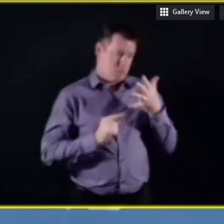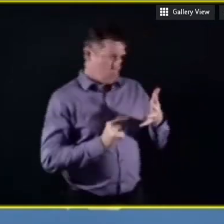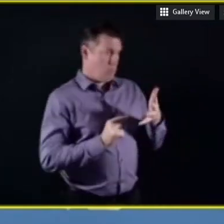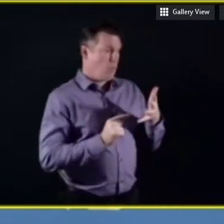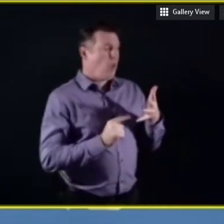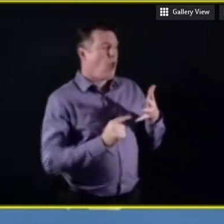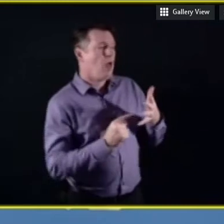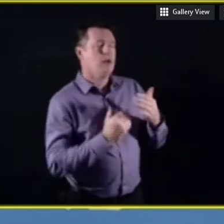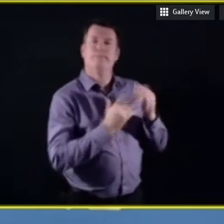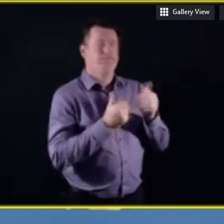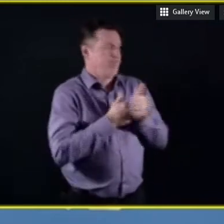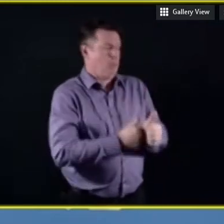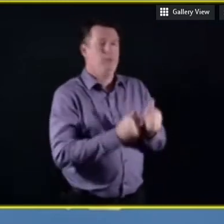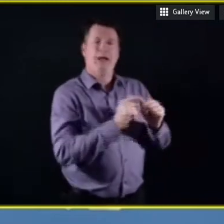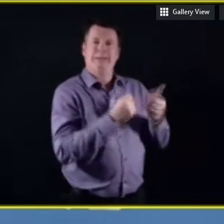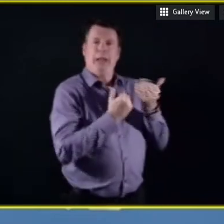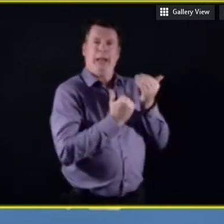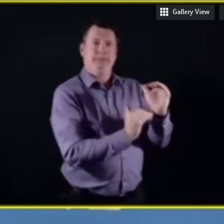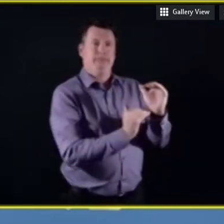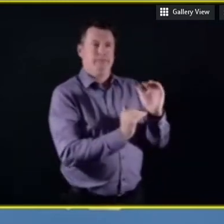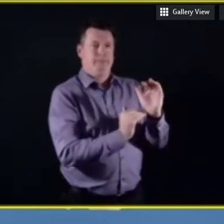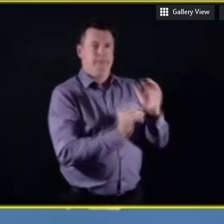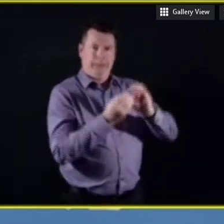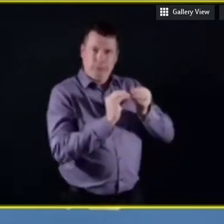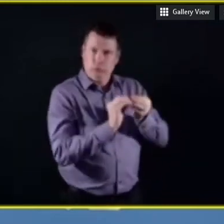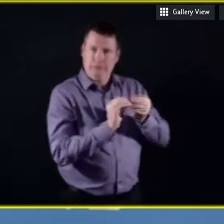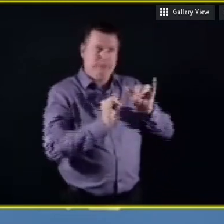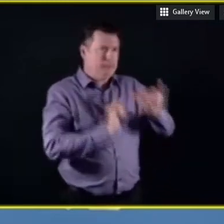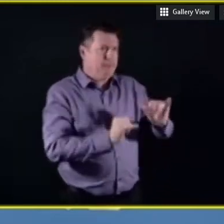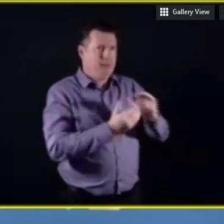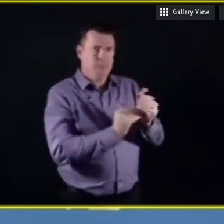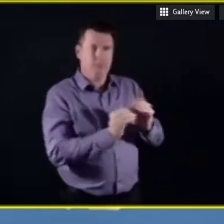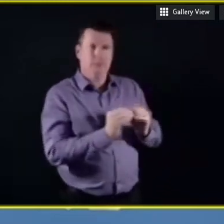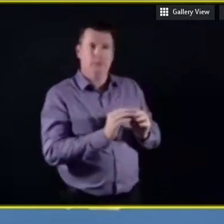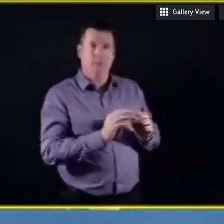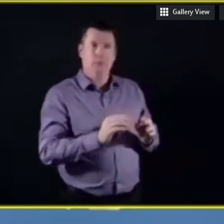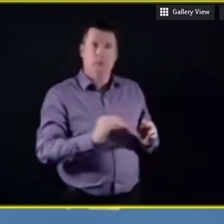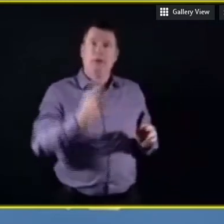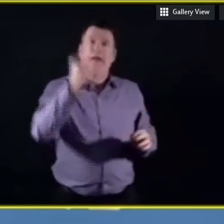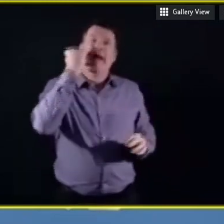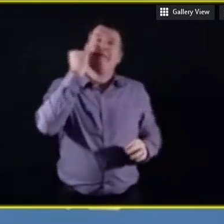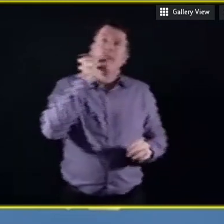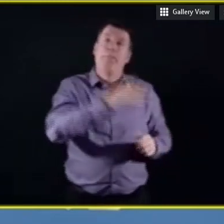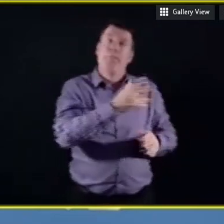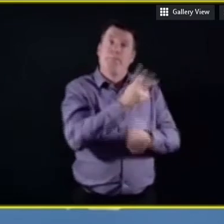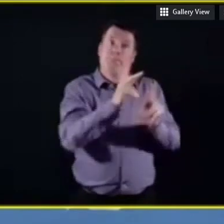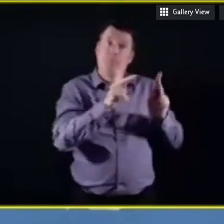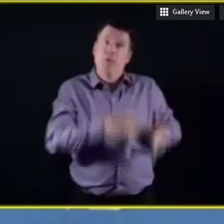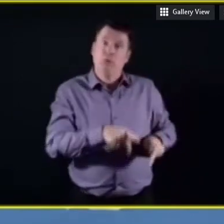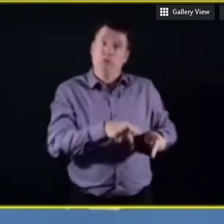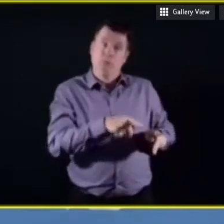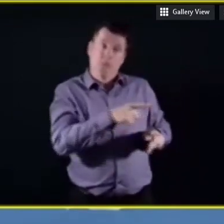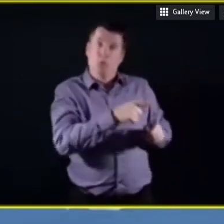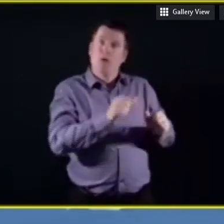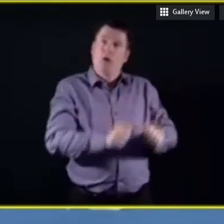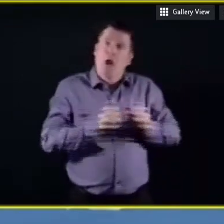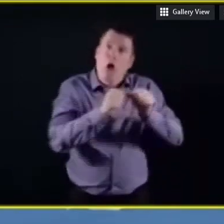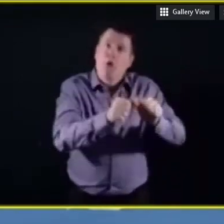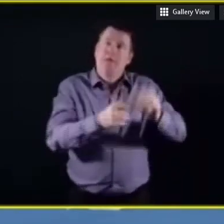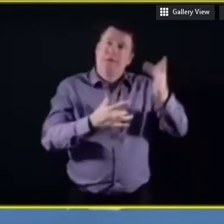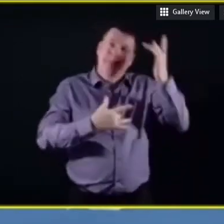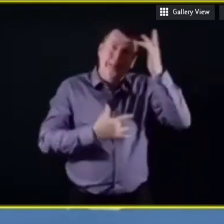that it is safe for basically any patient to come into our office right now because of the social distancing and the infection